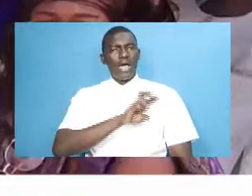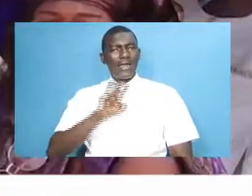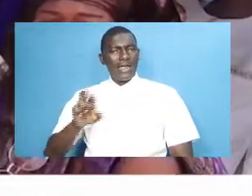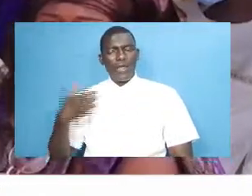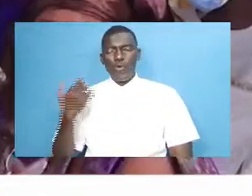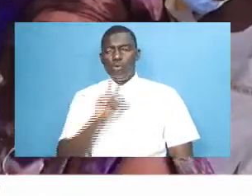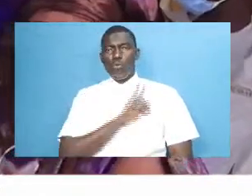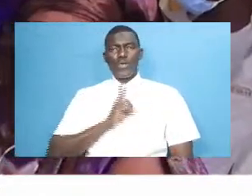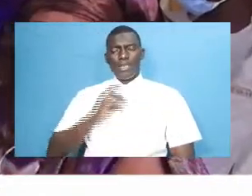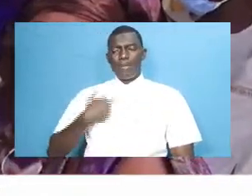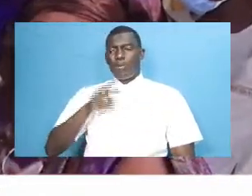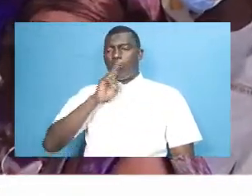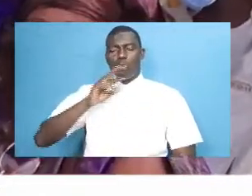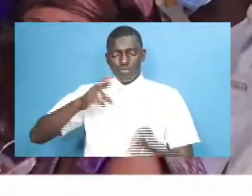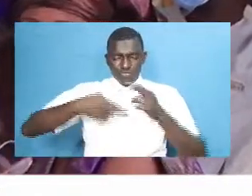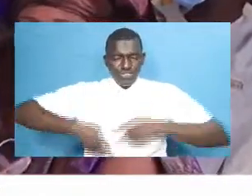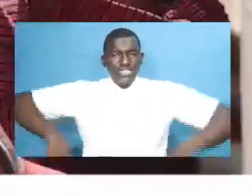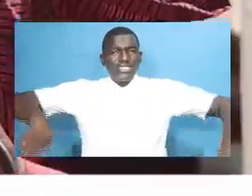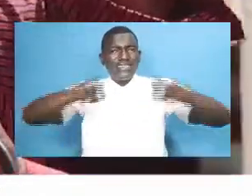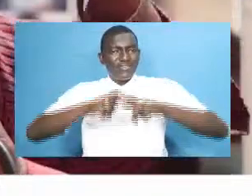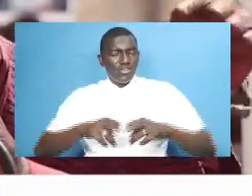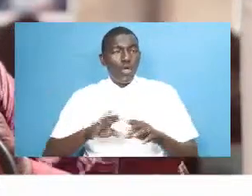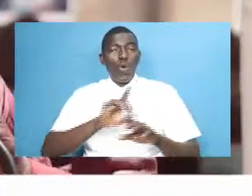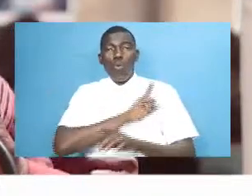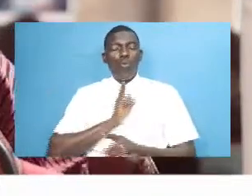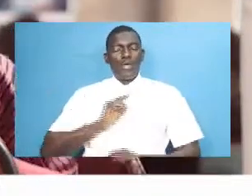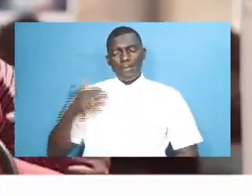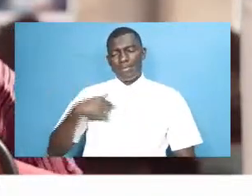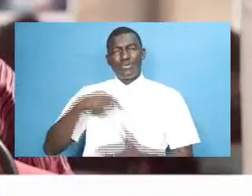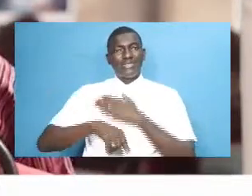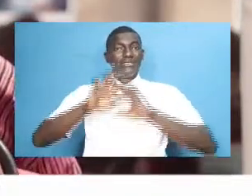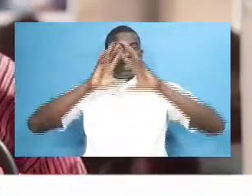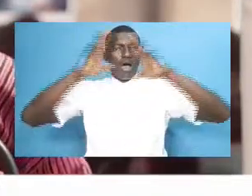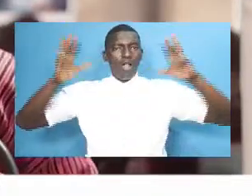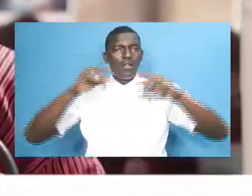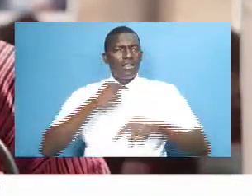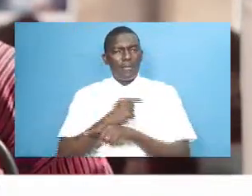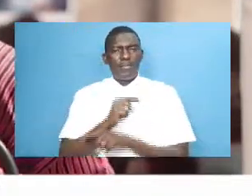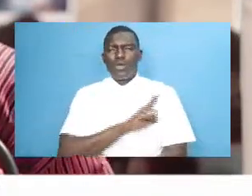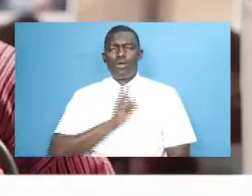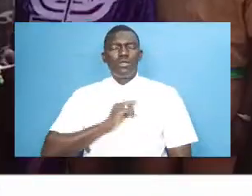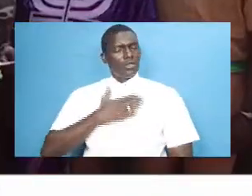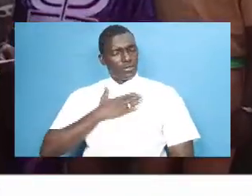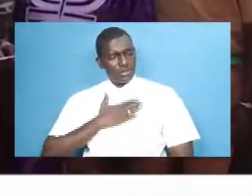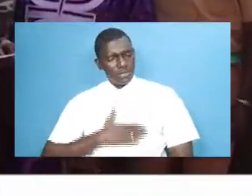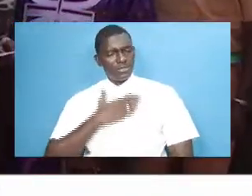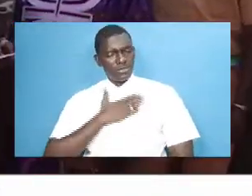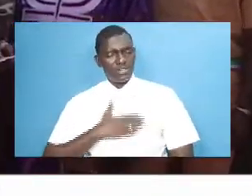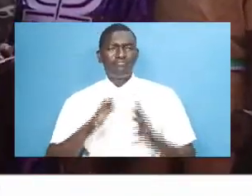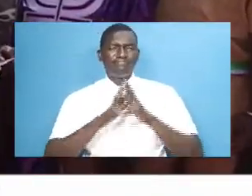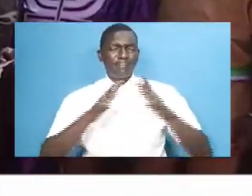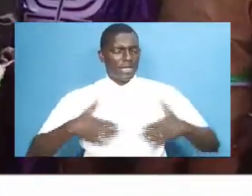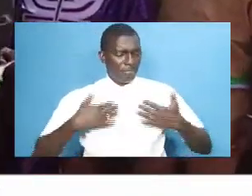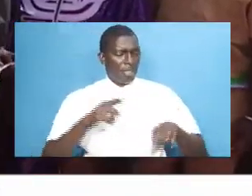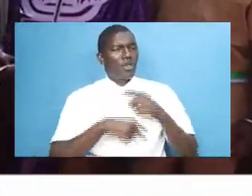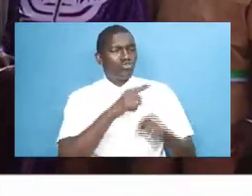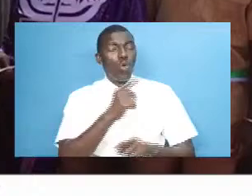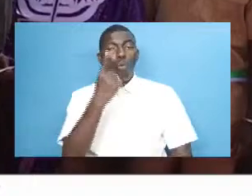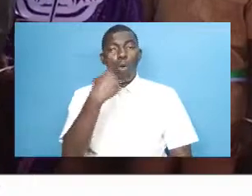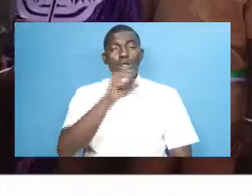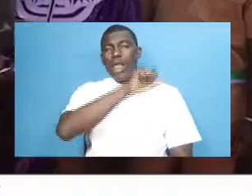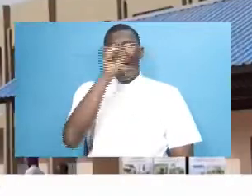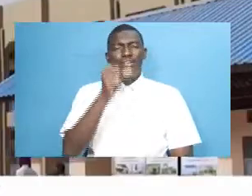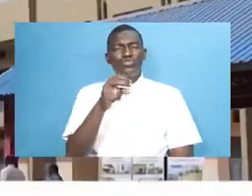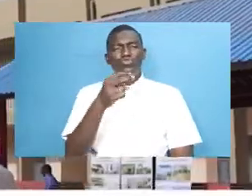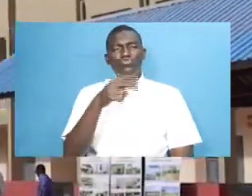the sub-region, we the people of the entire Gambia, we are very grateful unto you. The $112